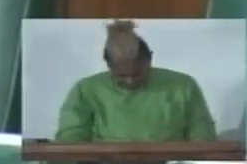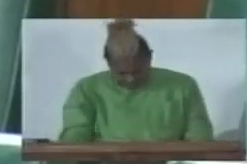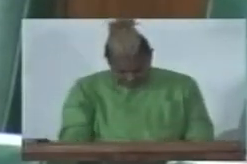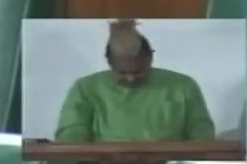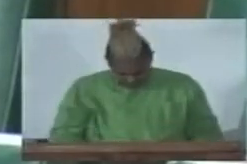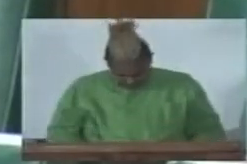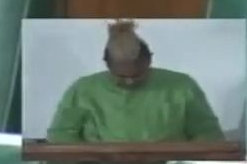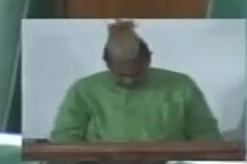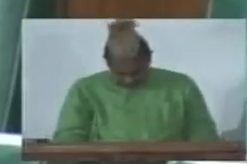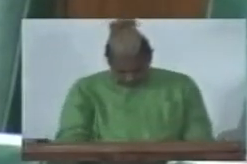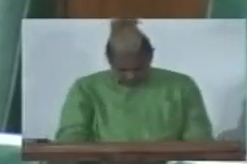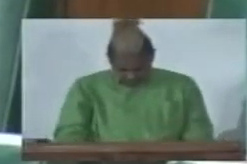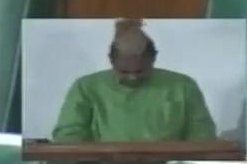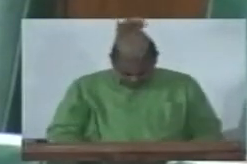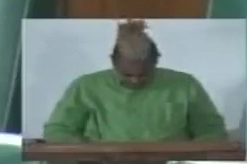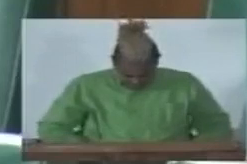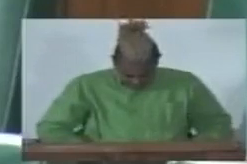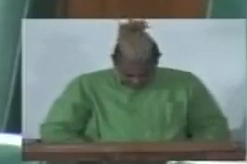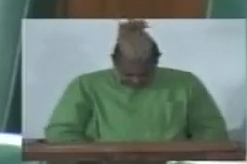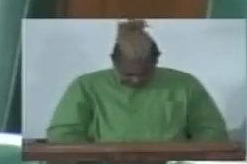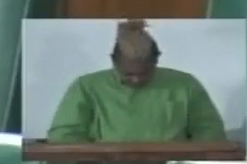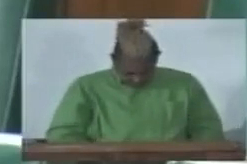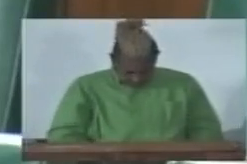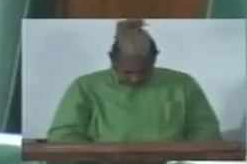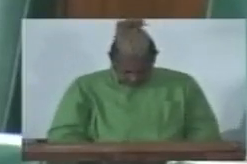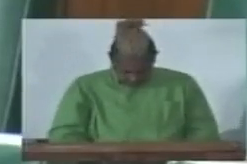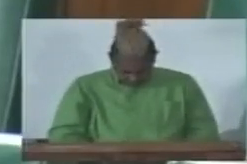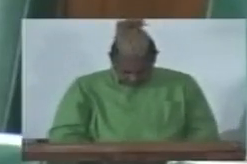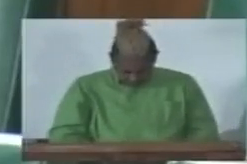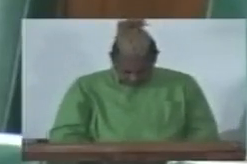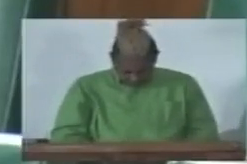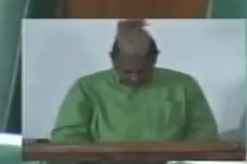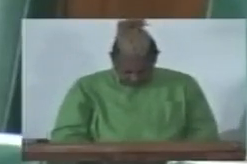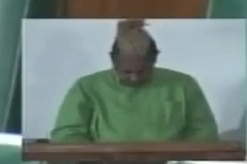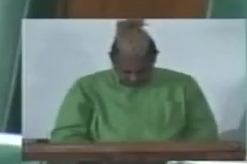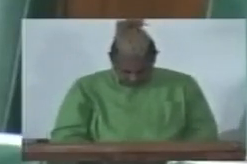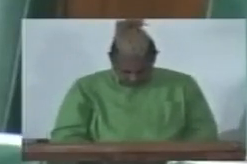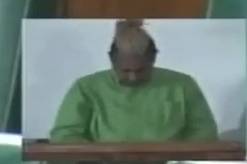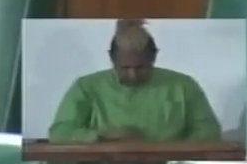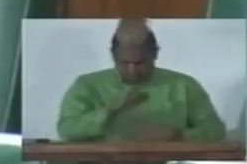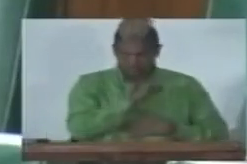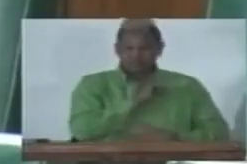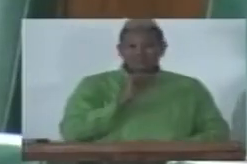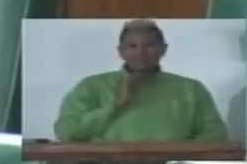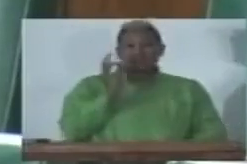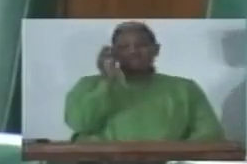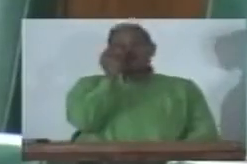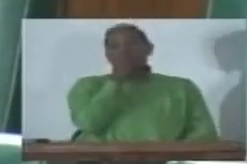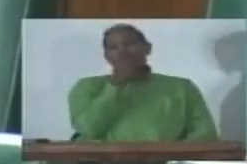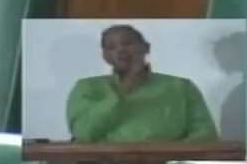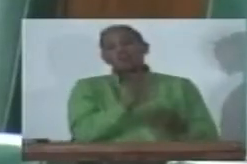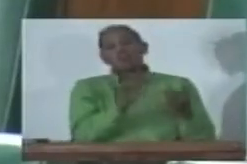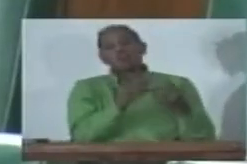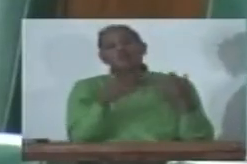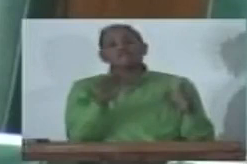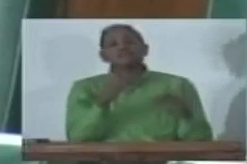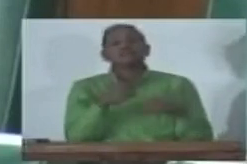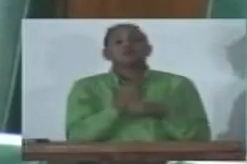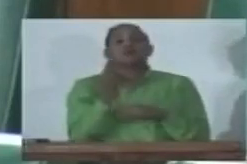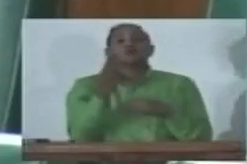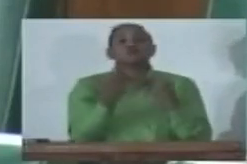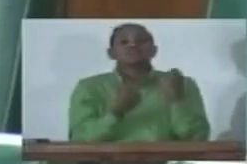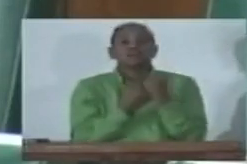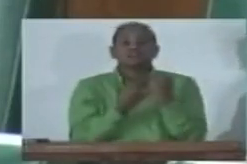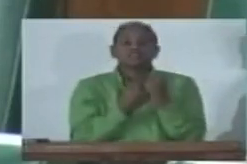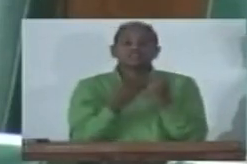We also, and Senator Morris spoke about it, make use of the assistive